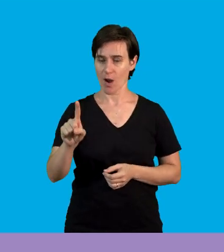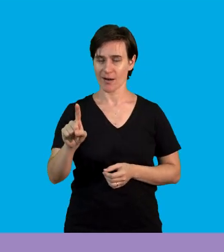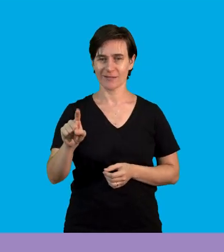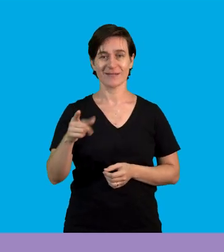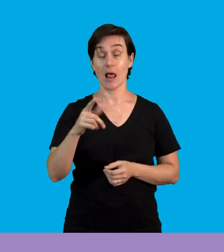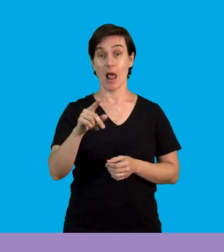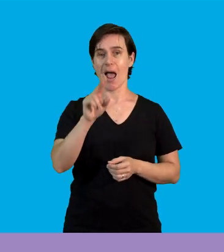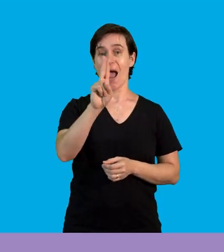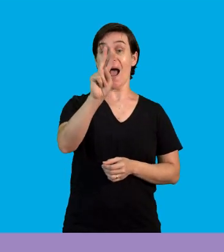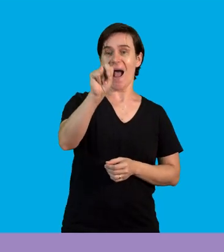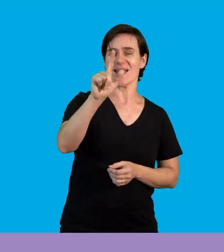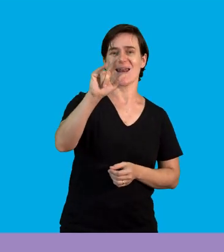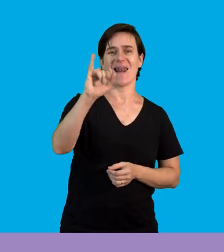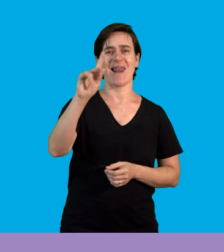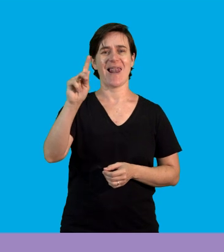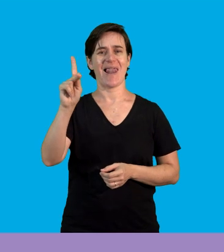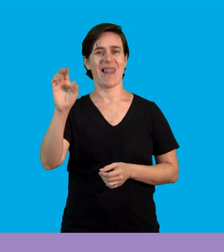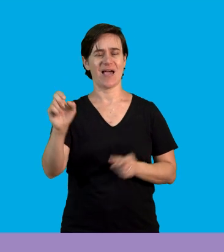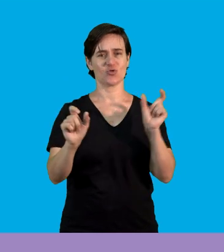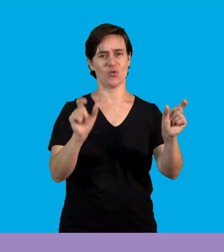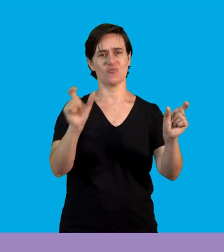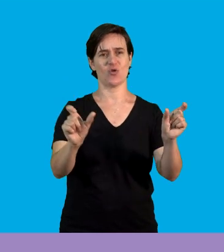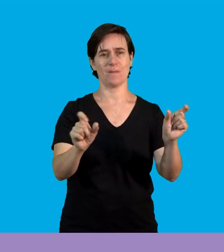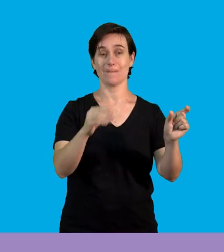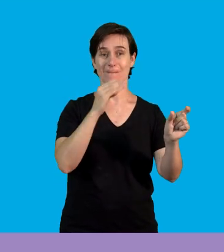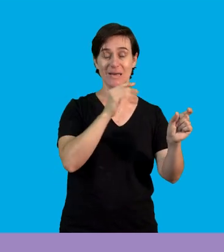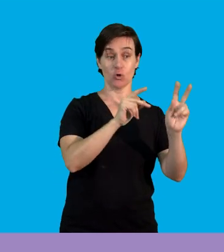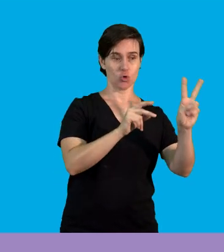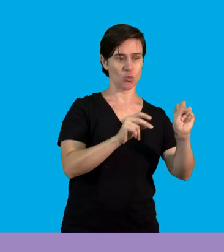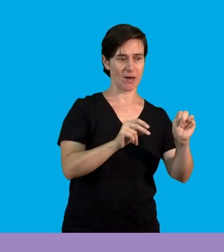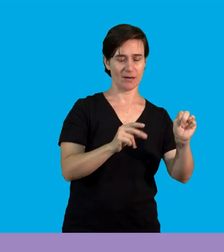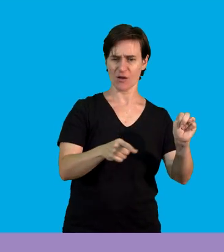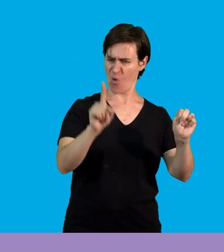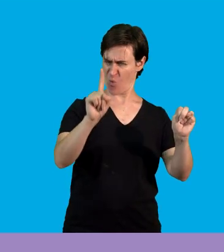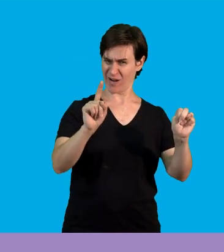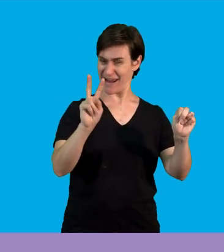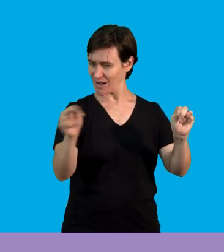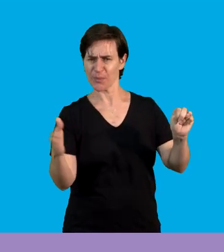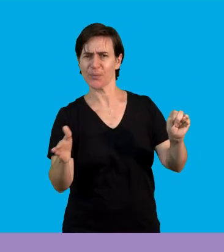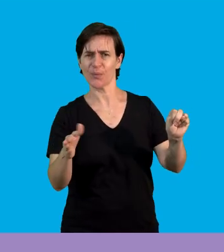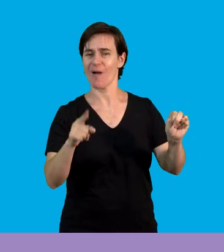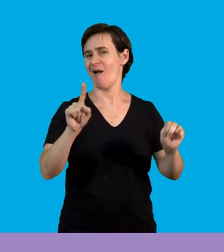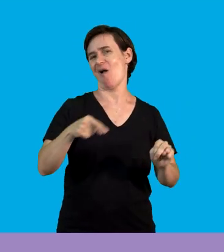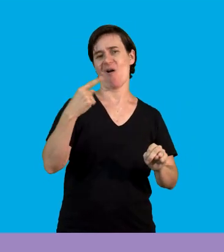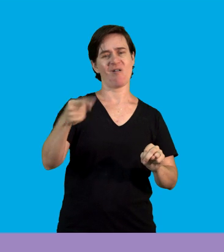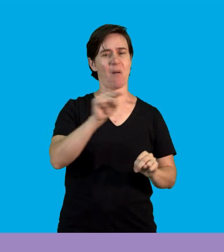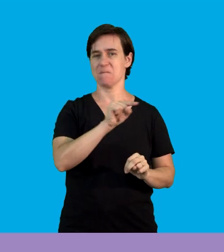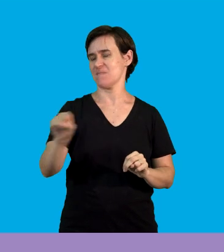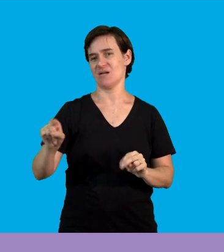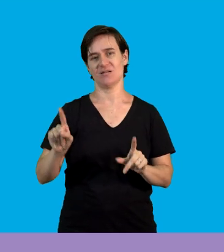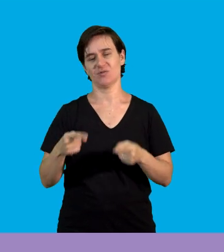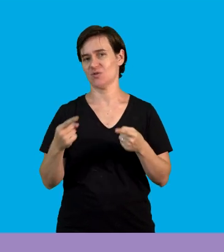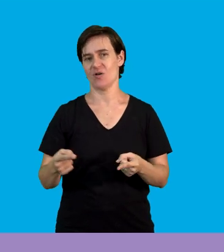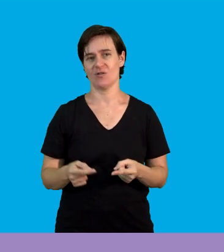terms. So she subtracted 1 from 2n and remained with n as